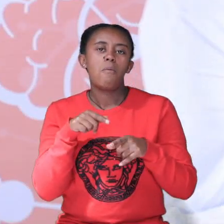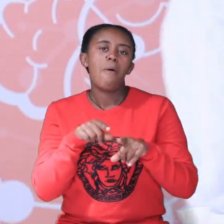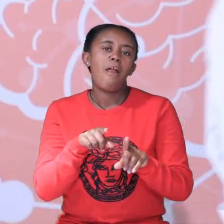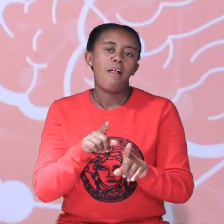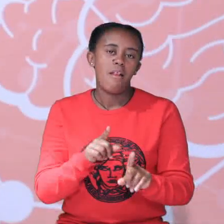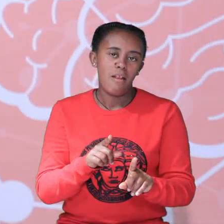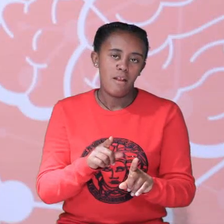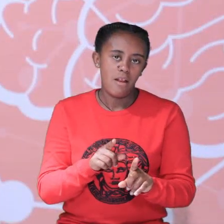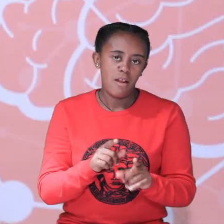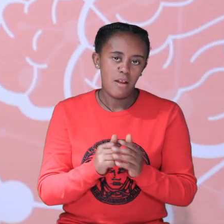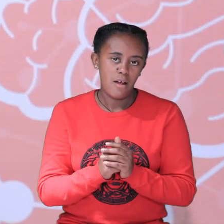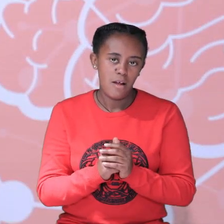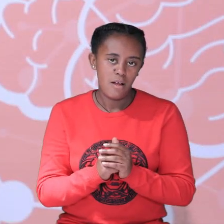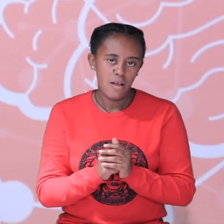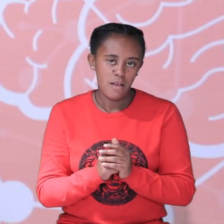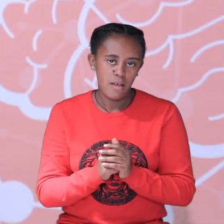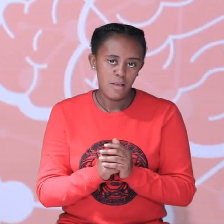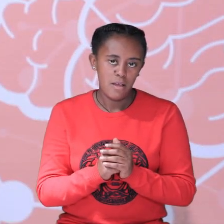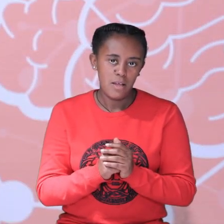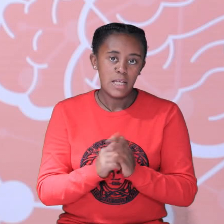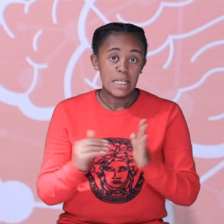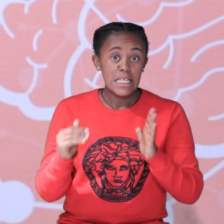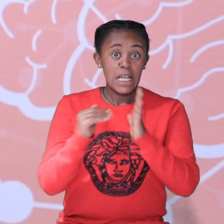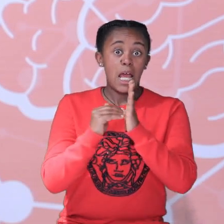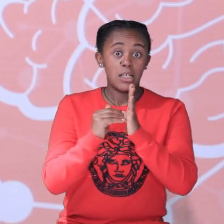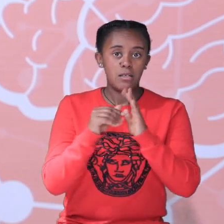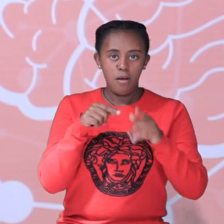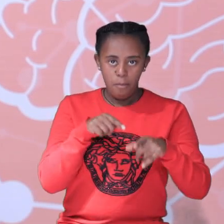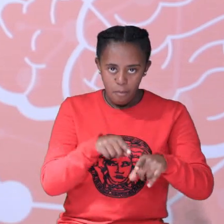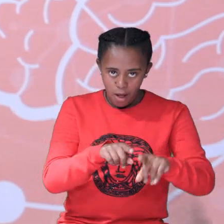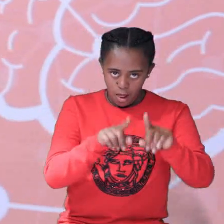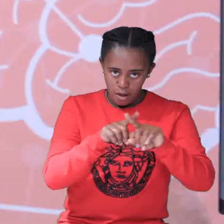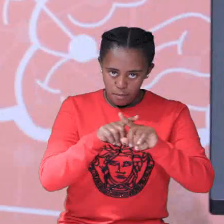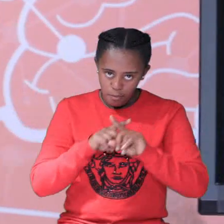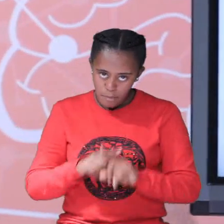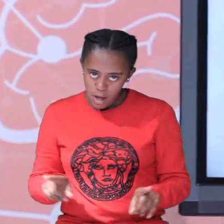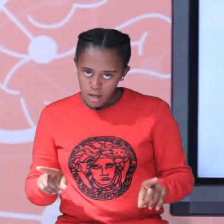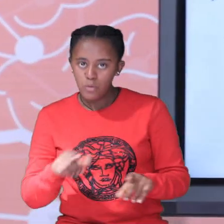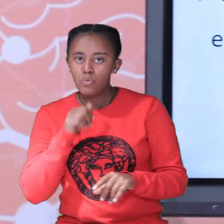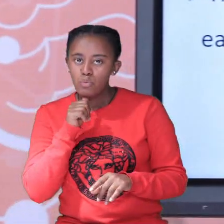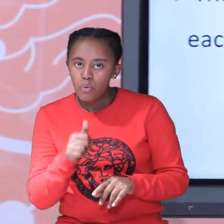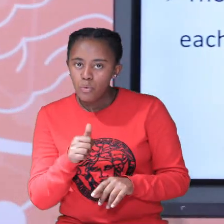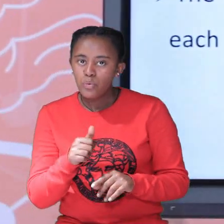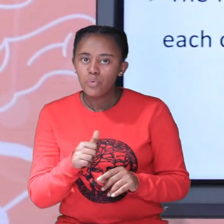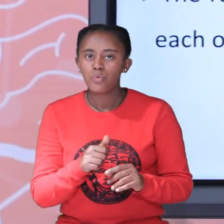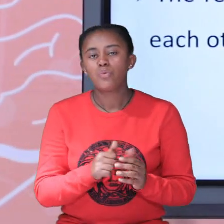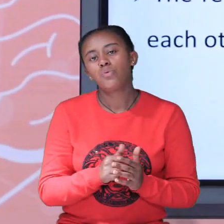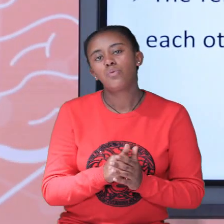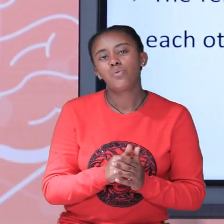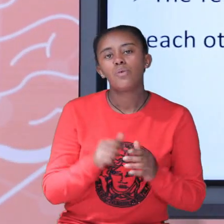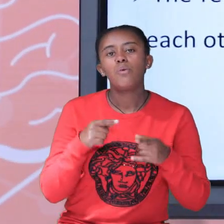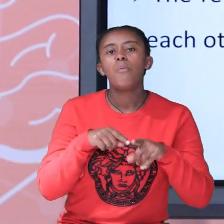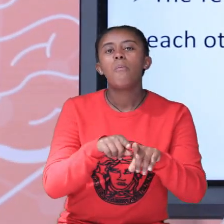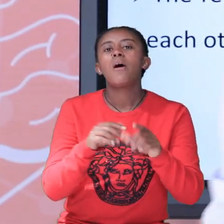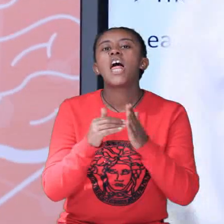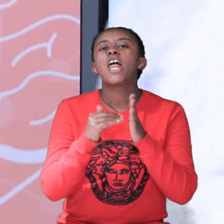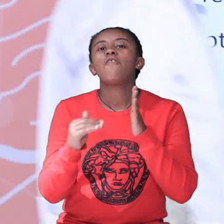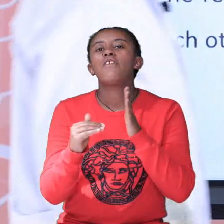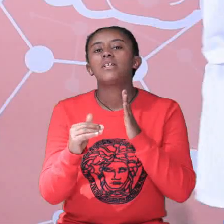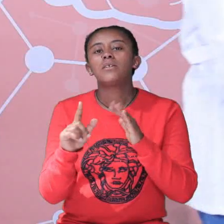The incidence ray strikes parallelly, but not parallel